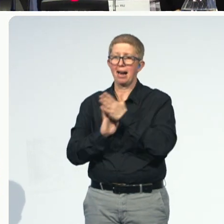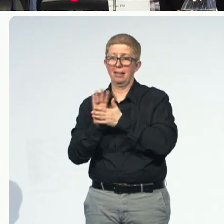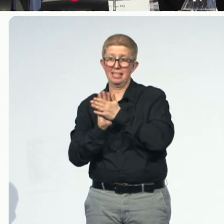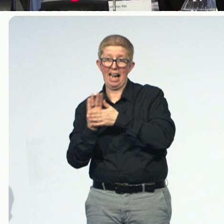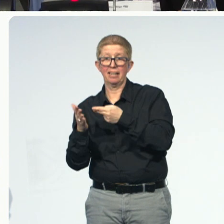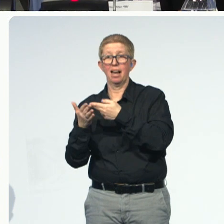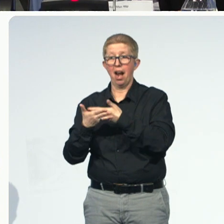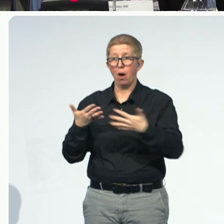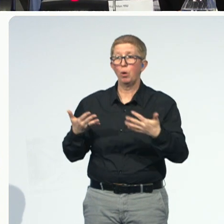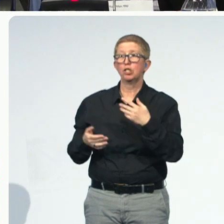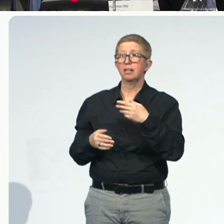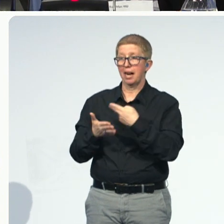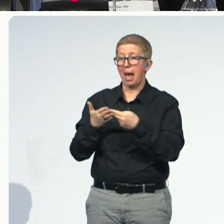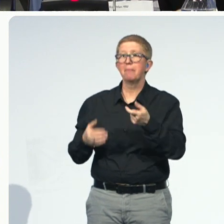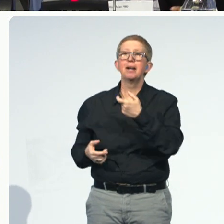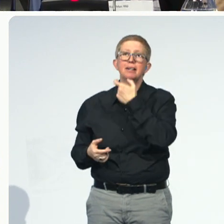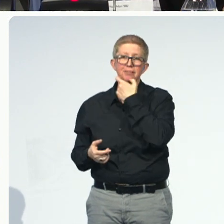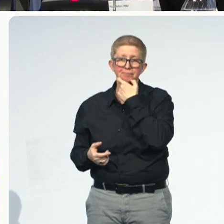So I'm from Hong Kong,